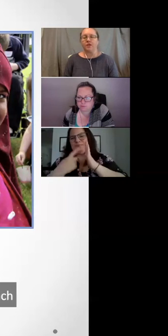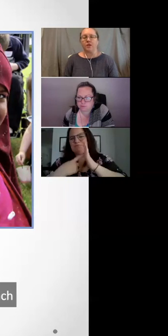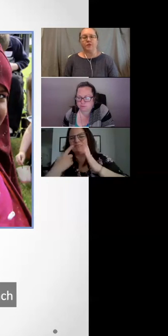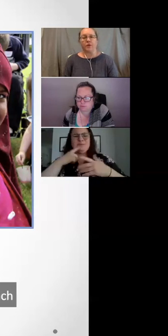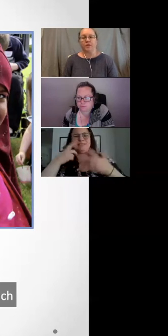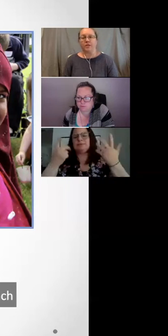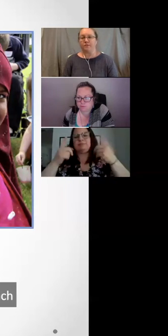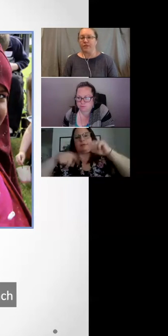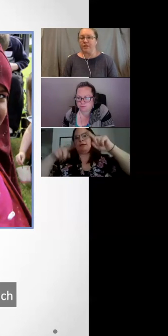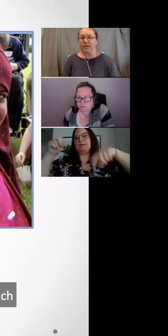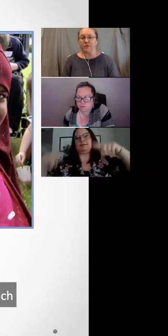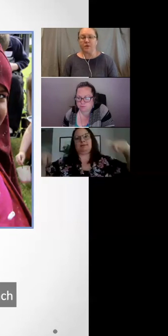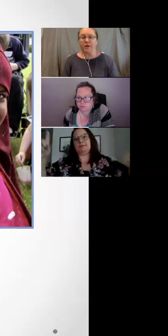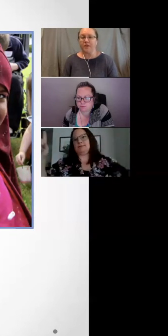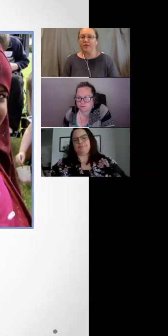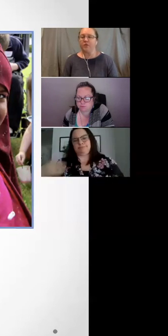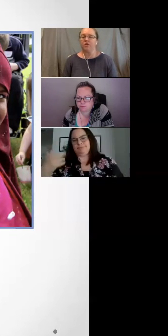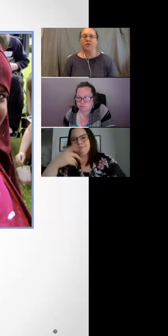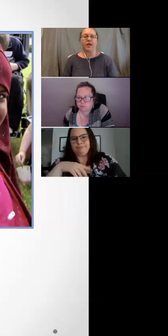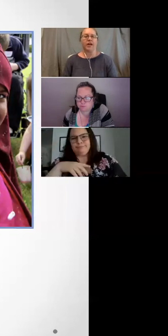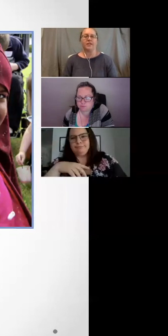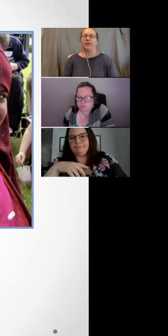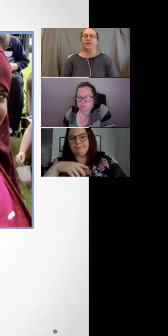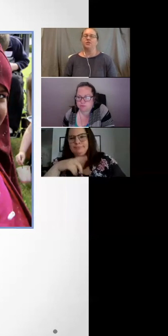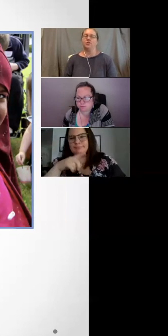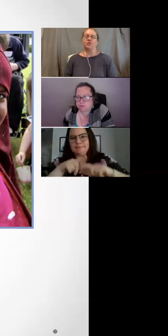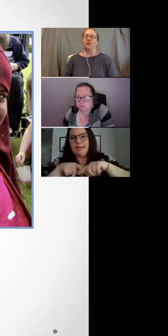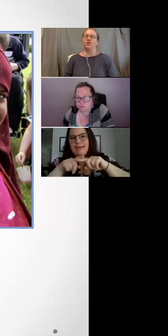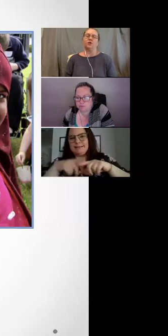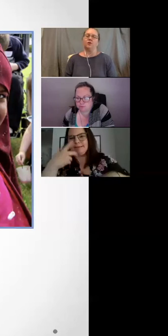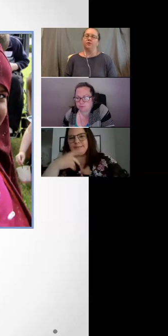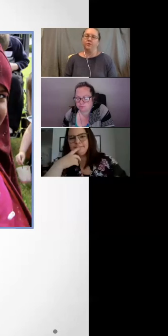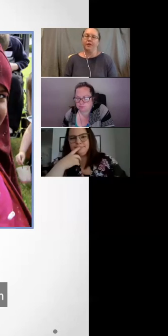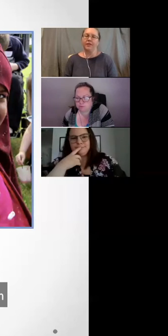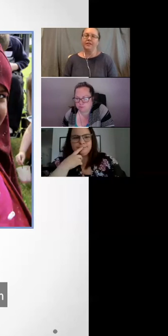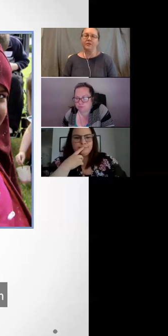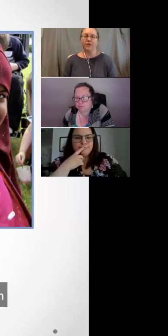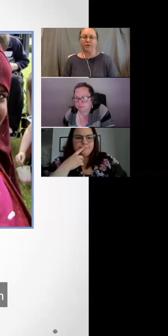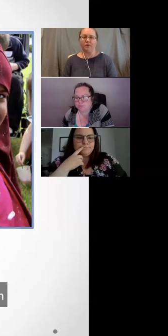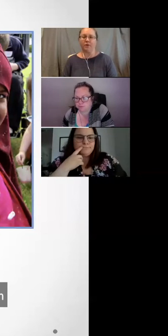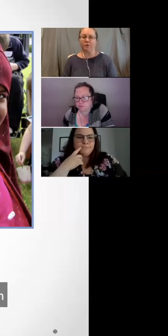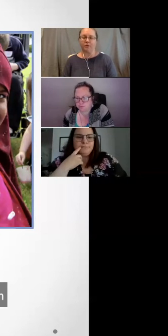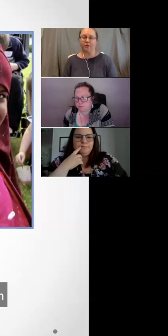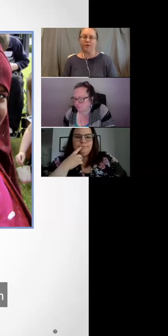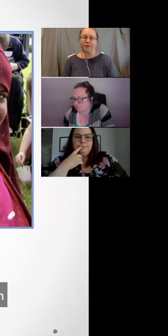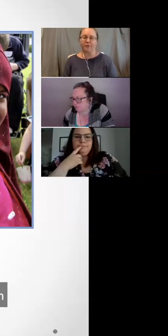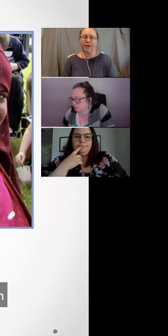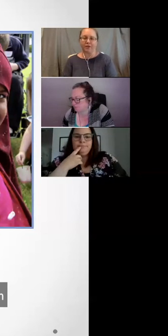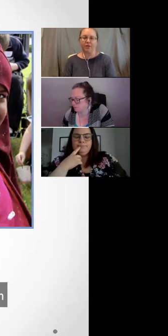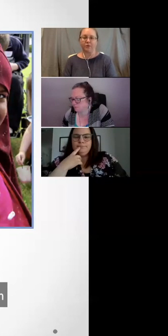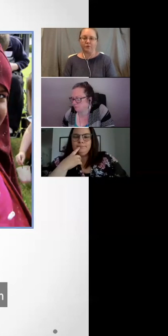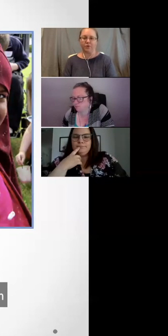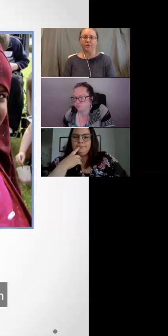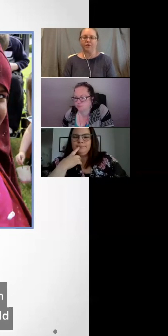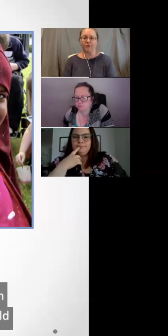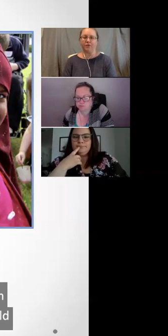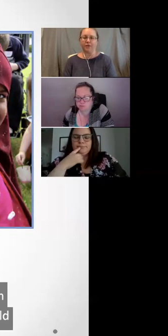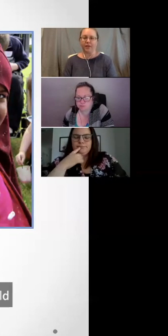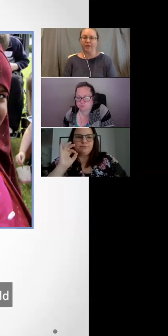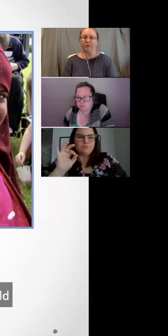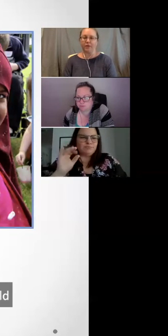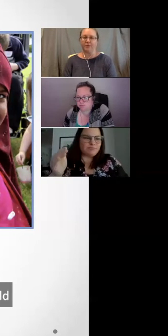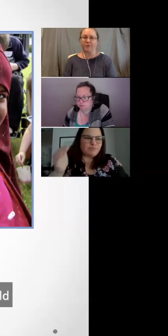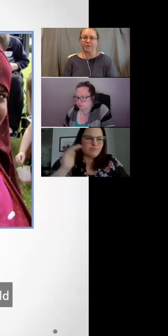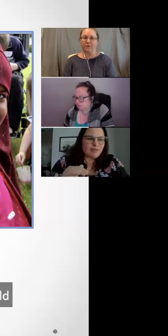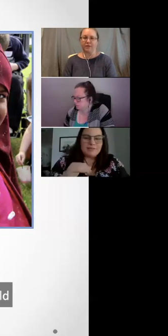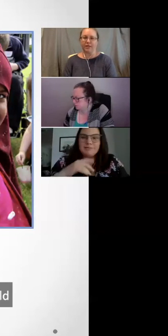there's often one-time funding as well that you can look at. It's all over the place. And so again, that family navigator would work with figuring that